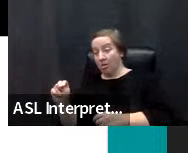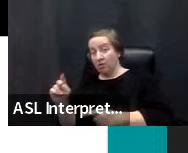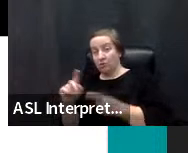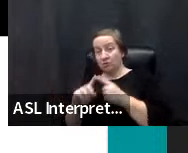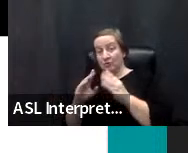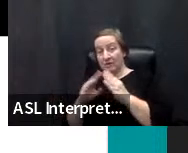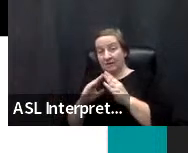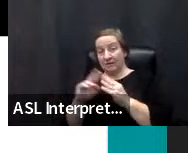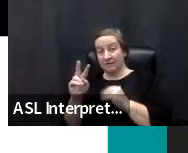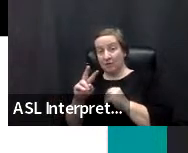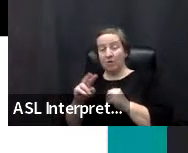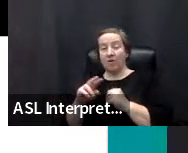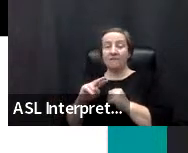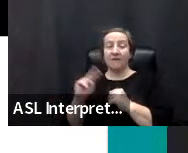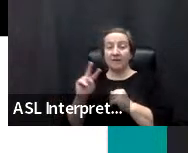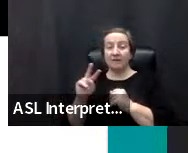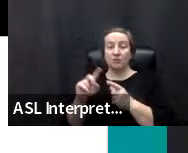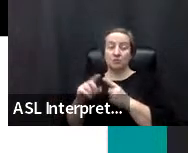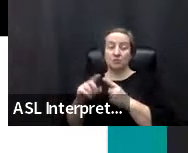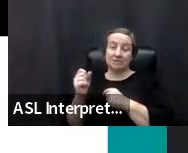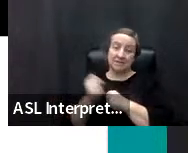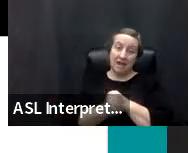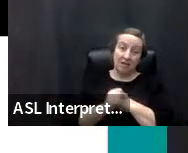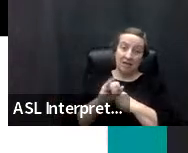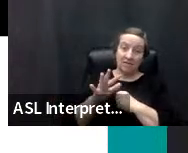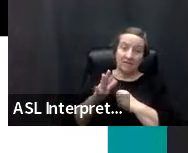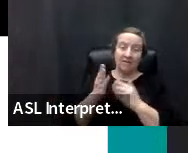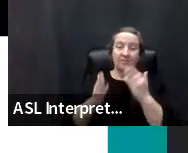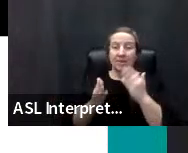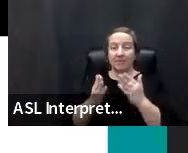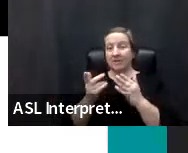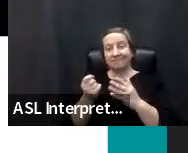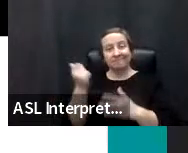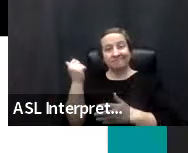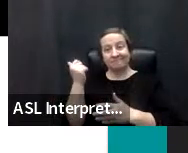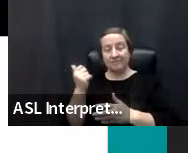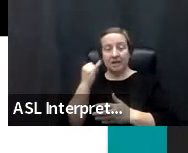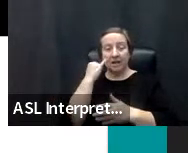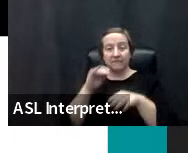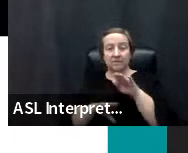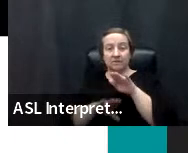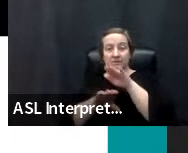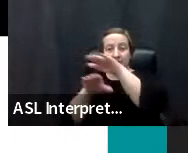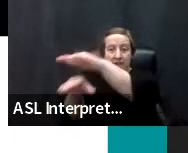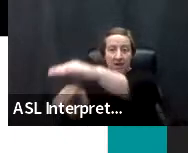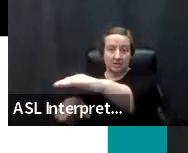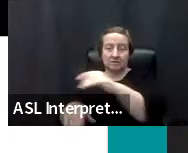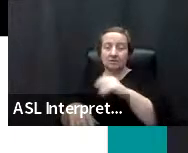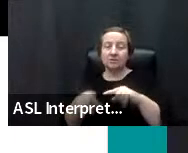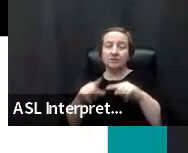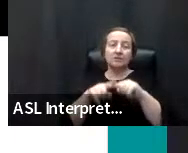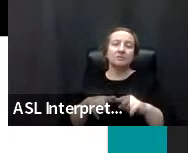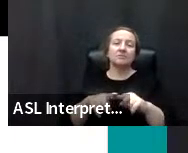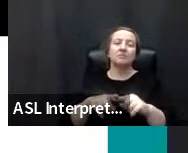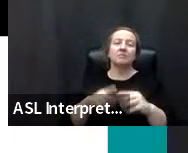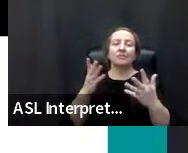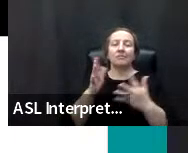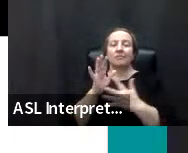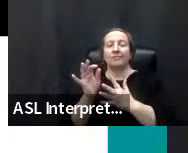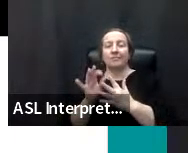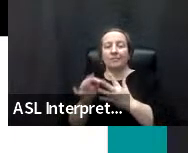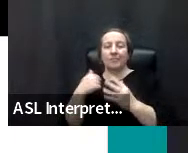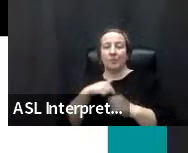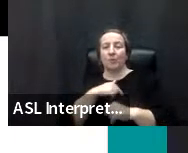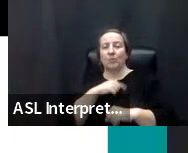from Vancouver to southbound I-5 may not be included in a stacked option, depending on some of the options that we